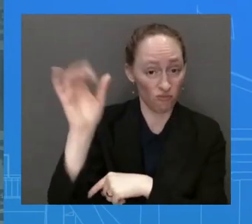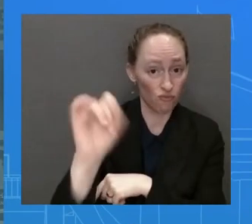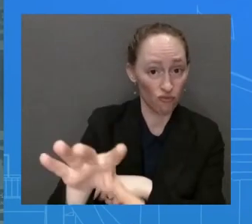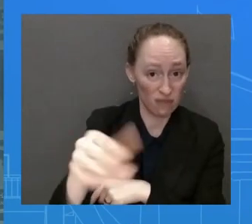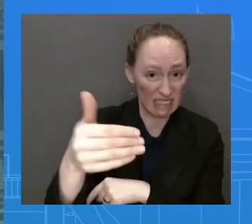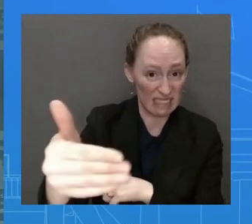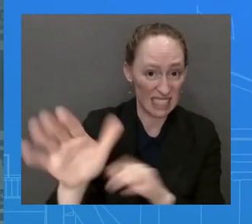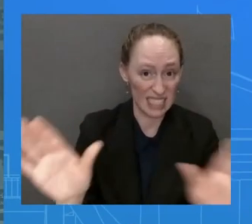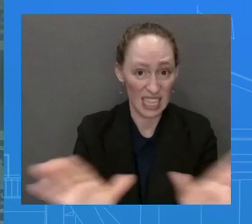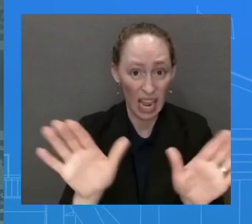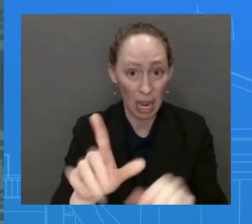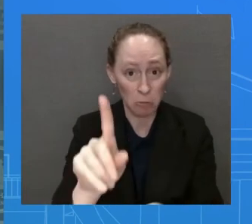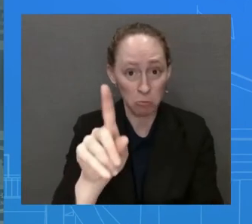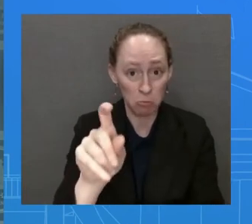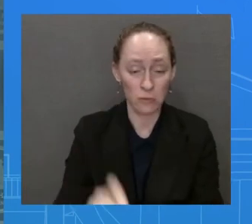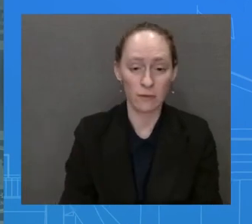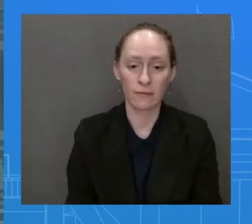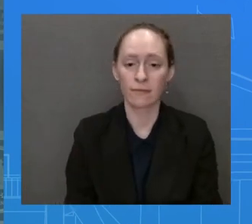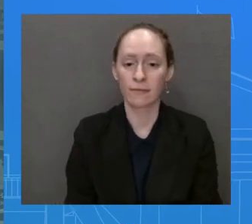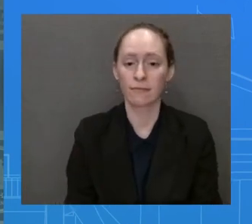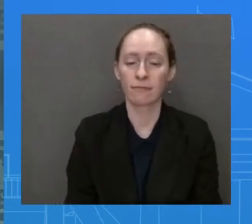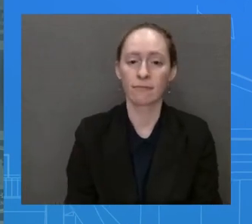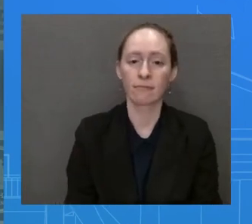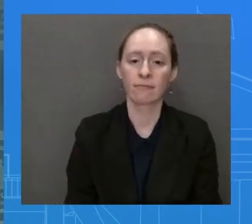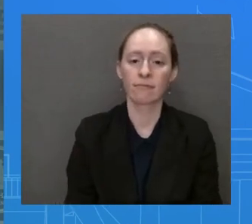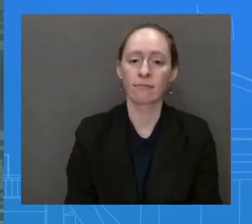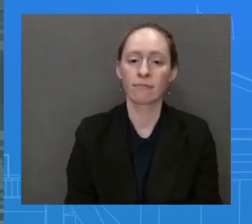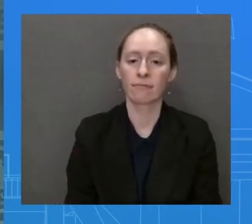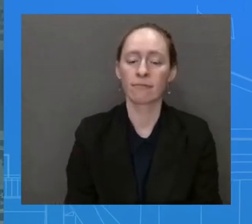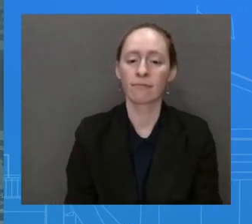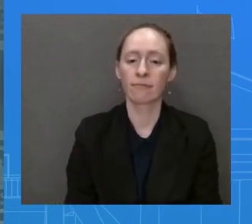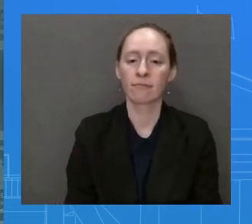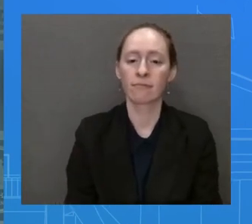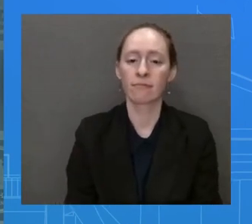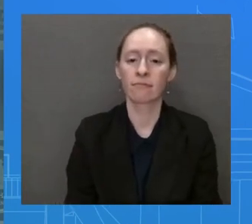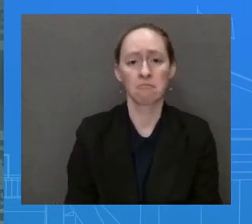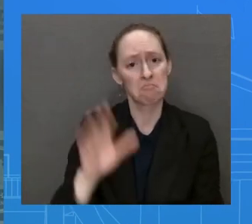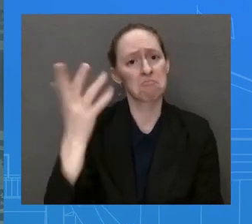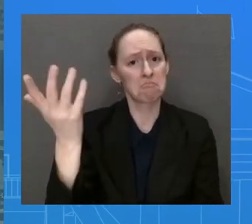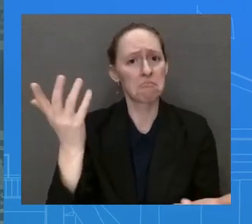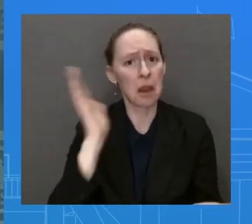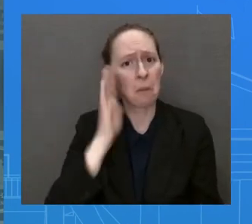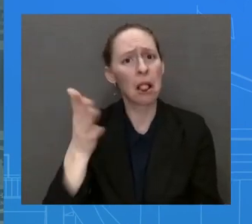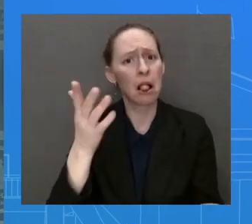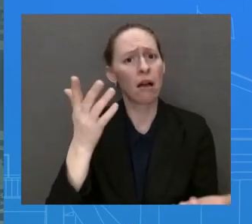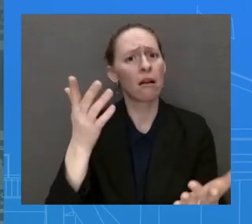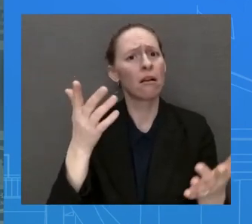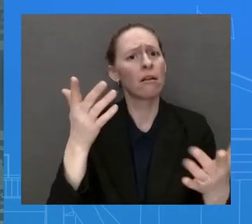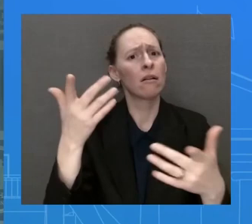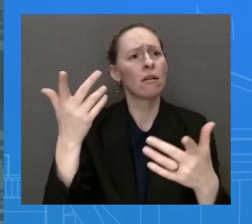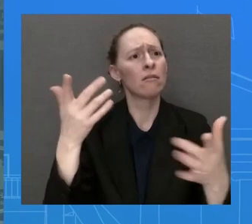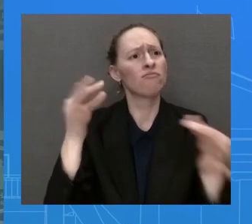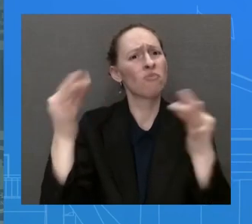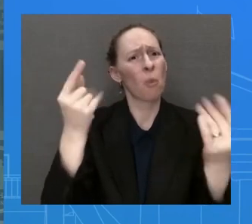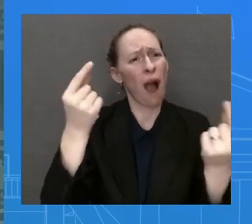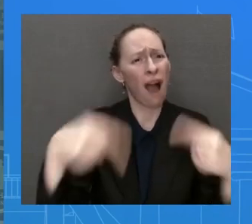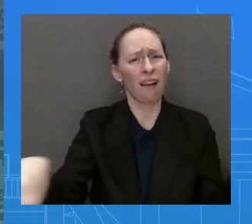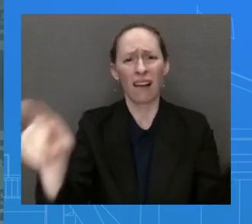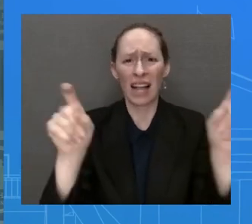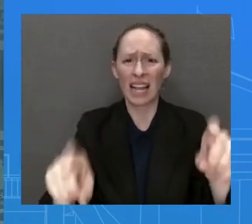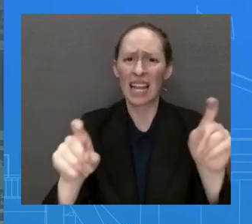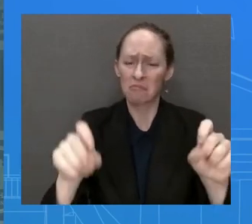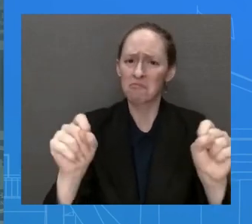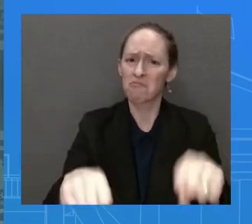helping those who are in need in our communities. I don't know if he will specifically address the economy, but as you all know,